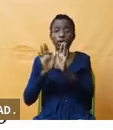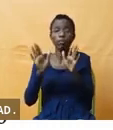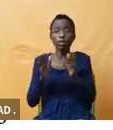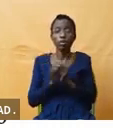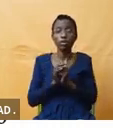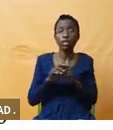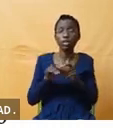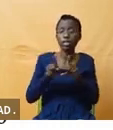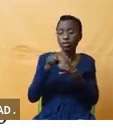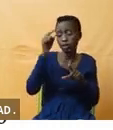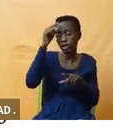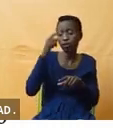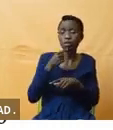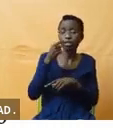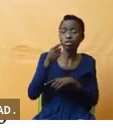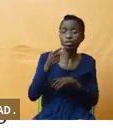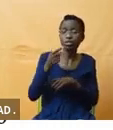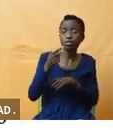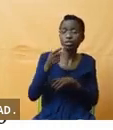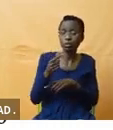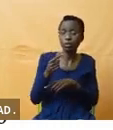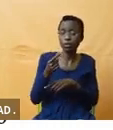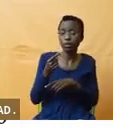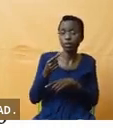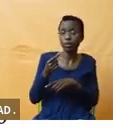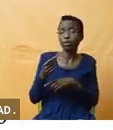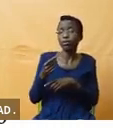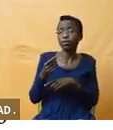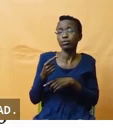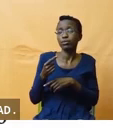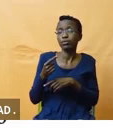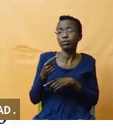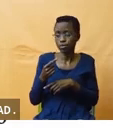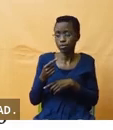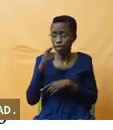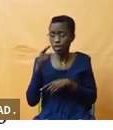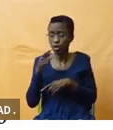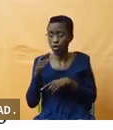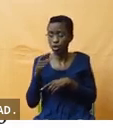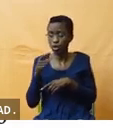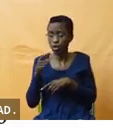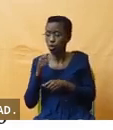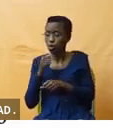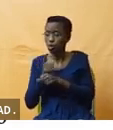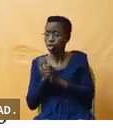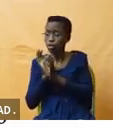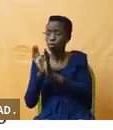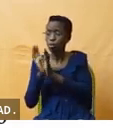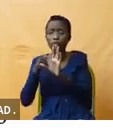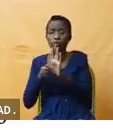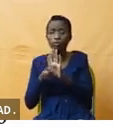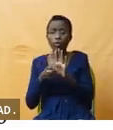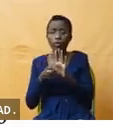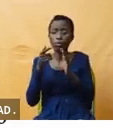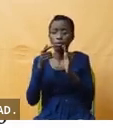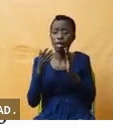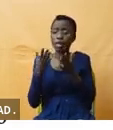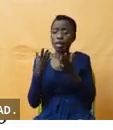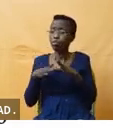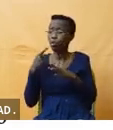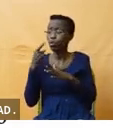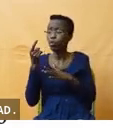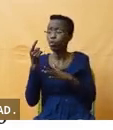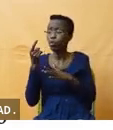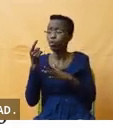government will say, or the respective government officers will say, we did public participation. These are the list of people who attended. But also some